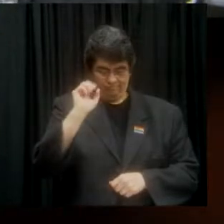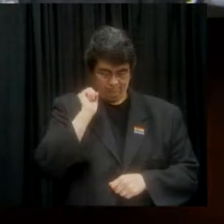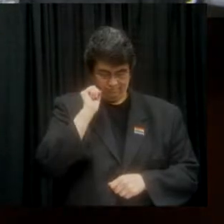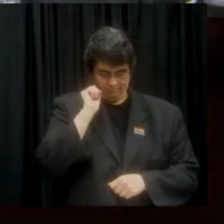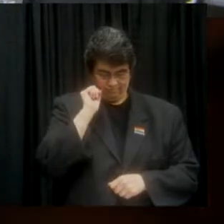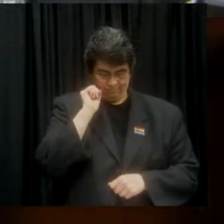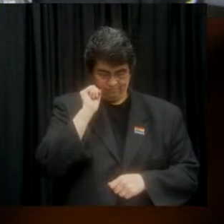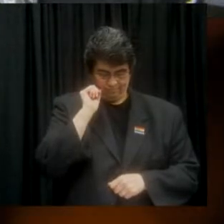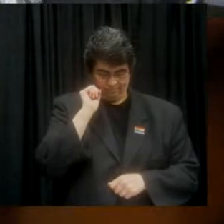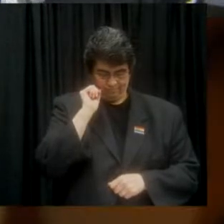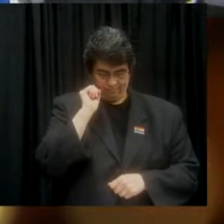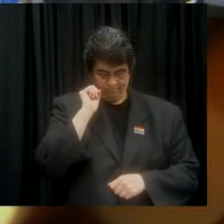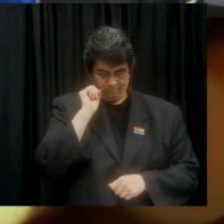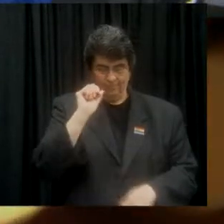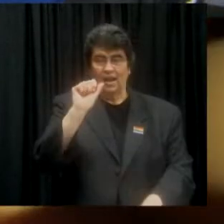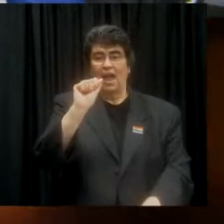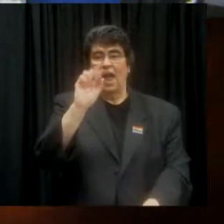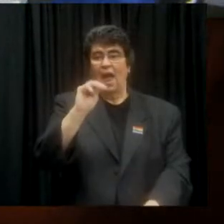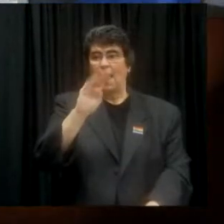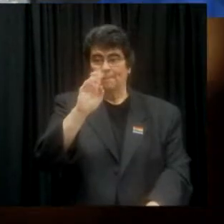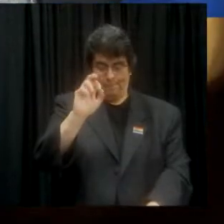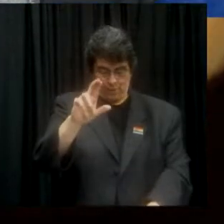Amber Cordesius.